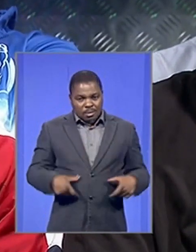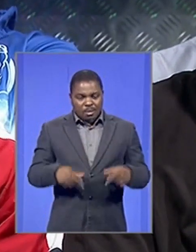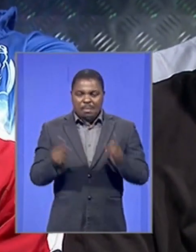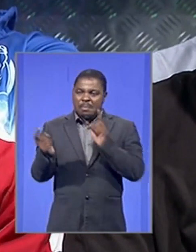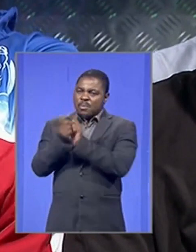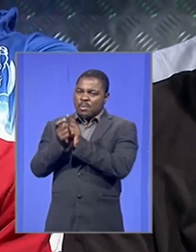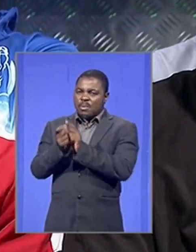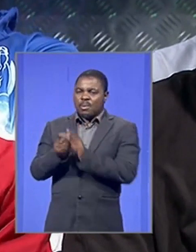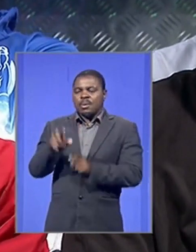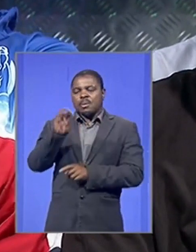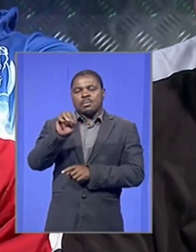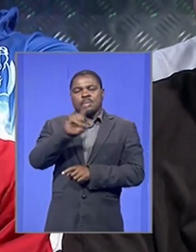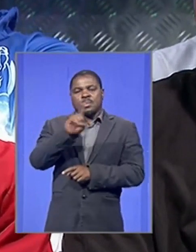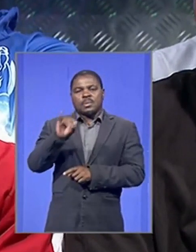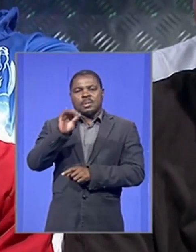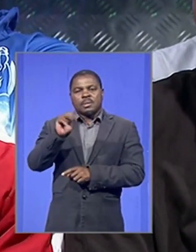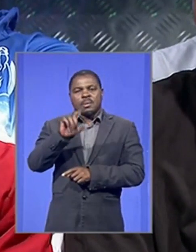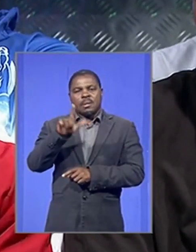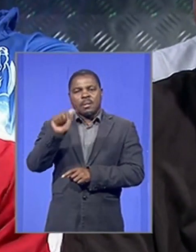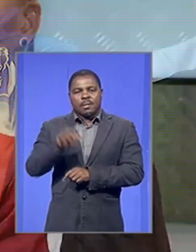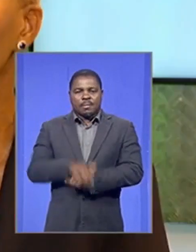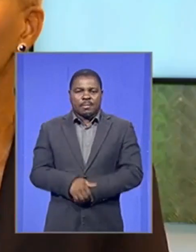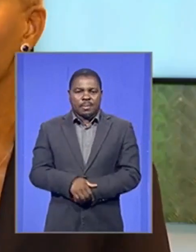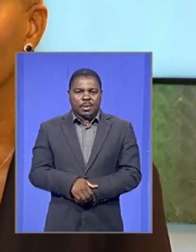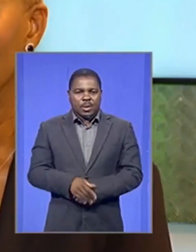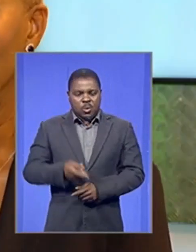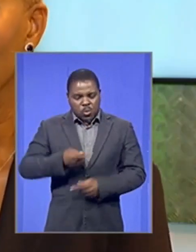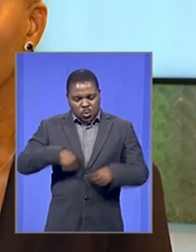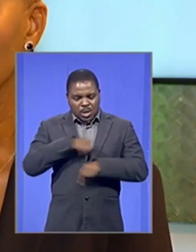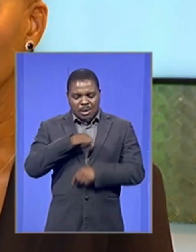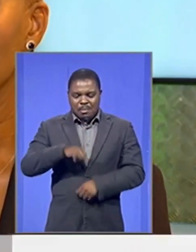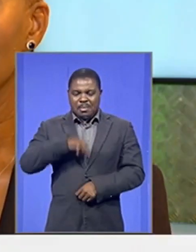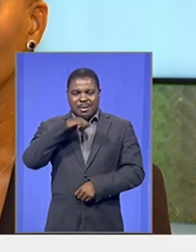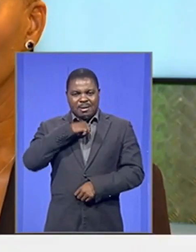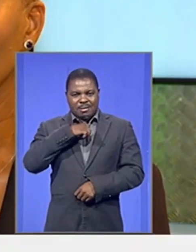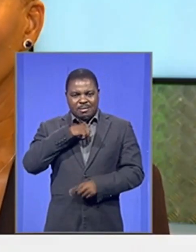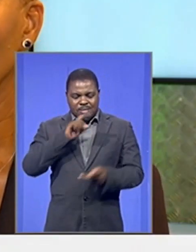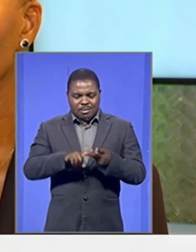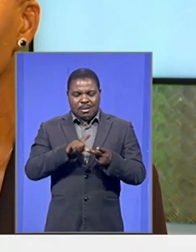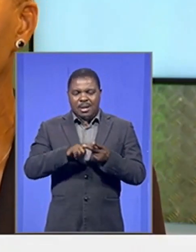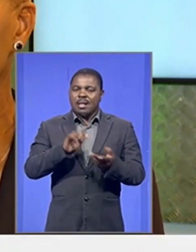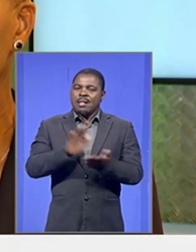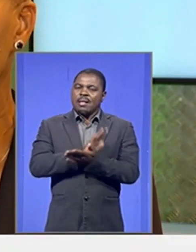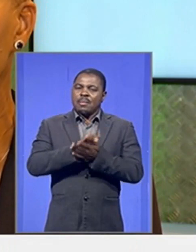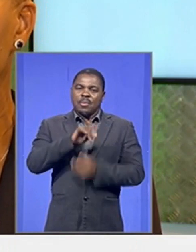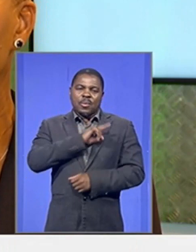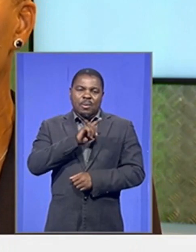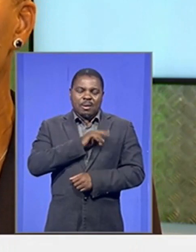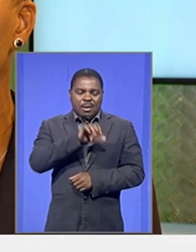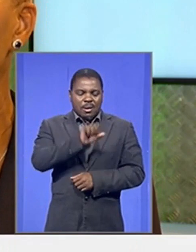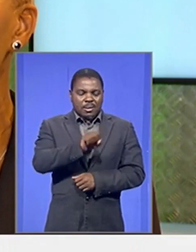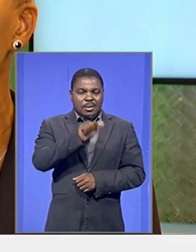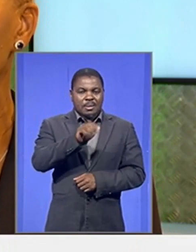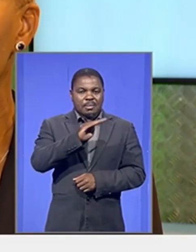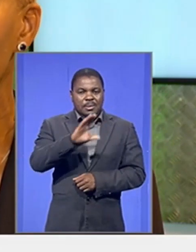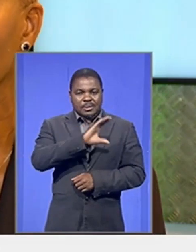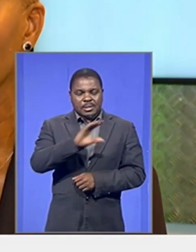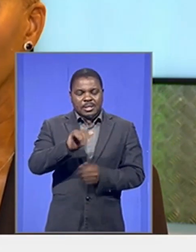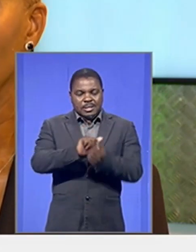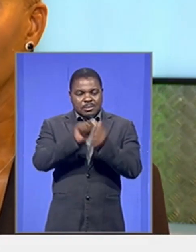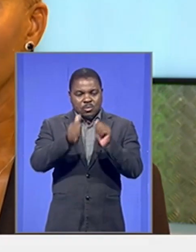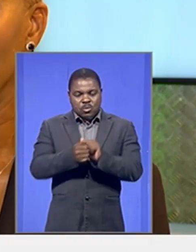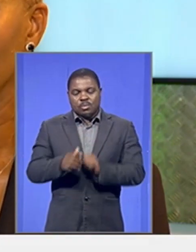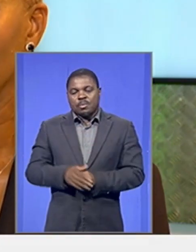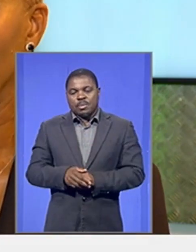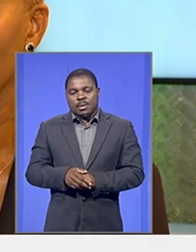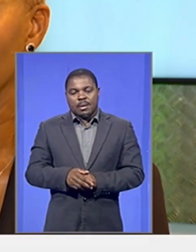le Mtutuzi Mzimela. Re motlotlo bile re itumetse thata as SABC Sport gore finally MOU e re signile